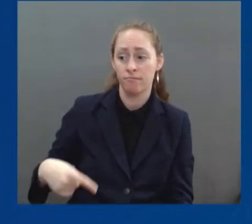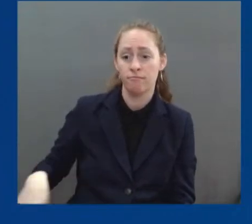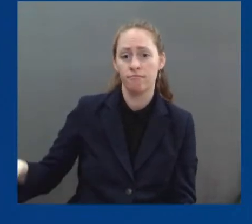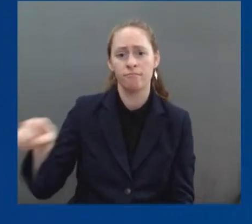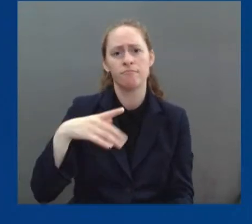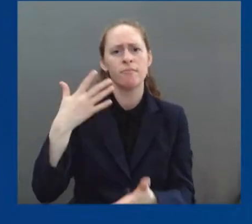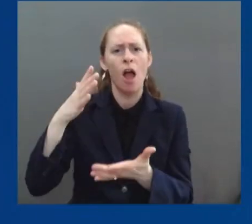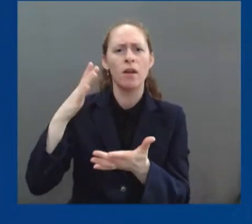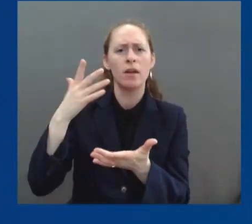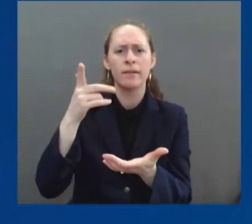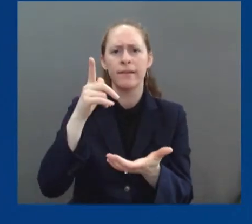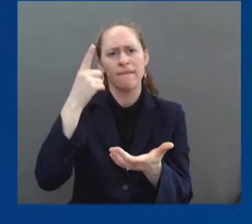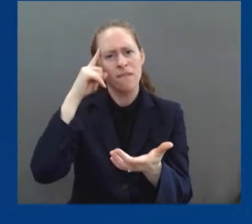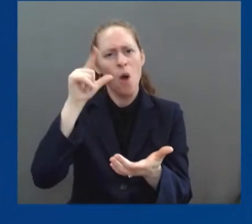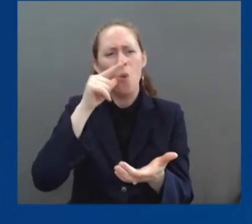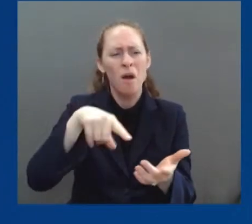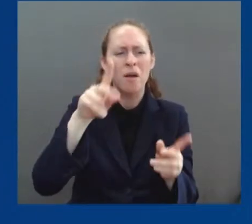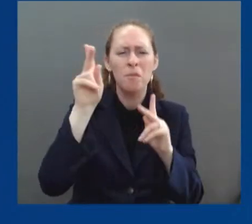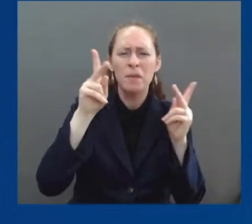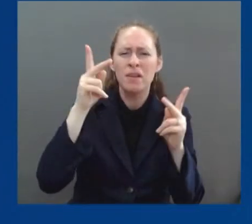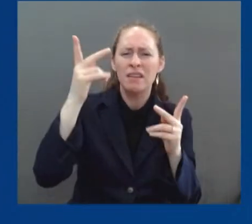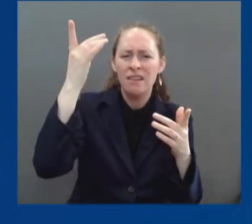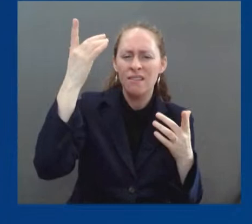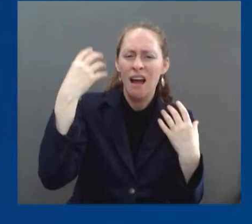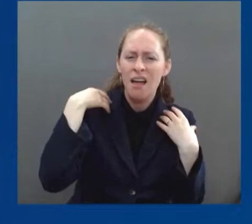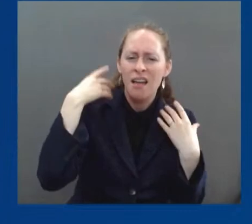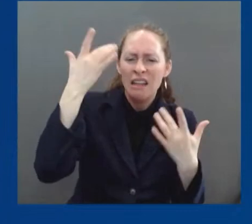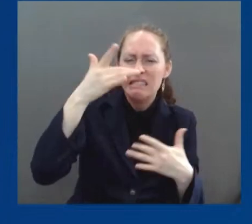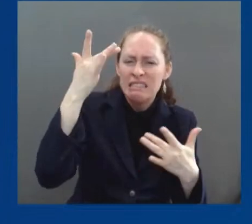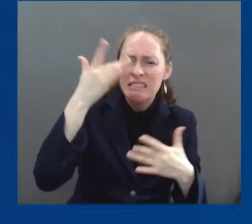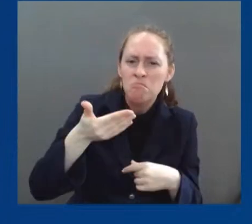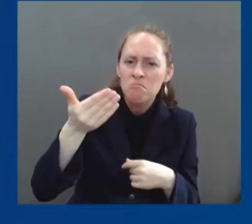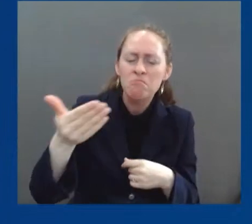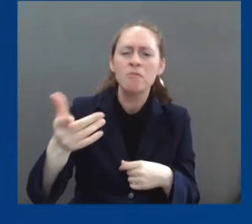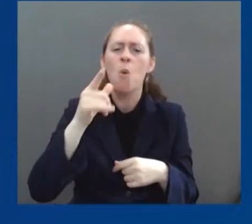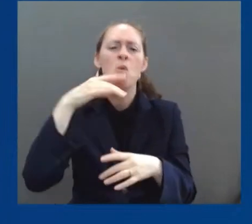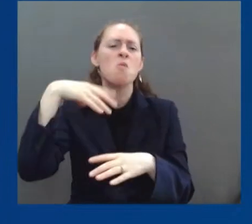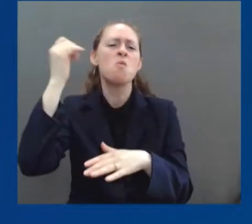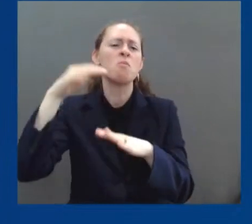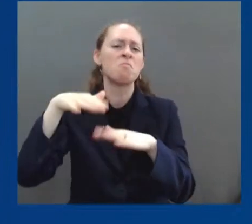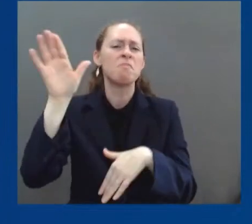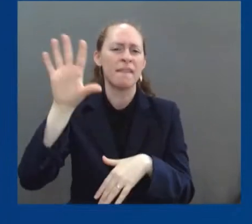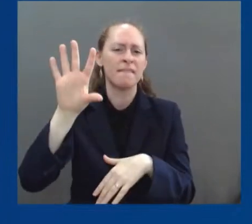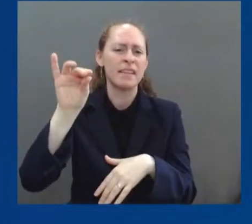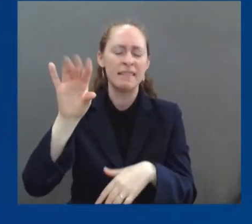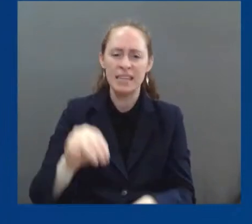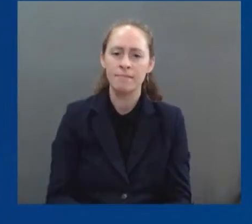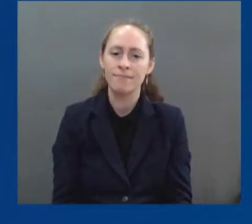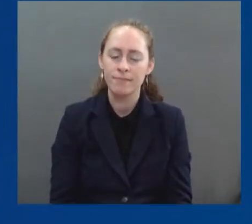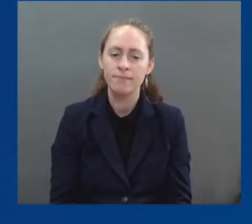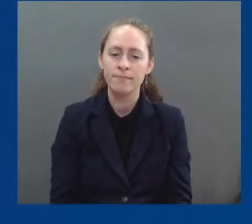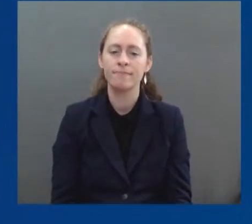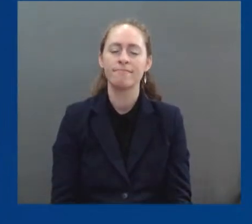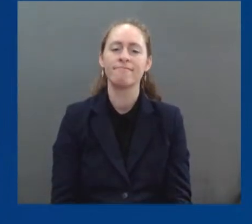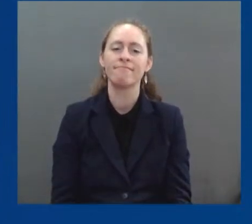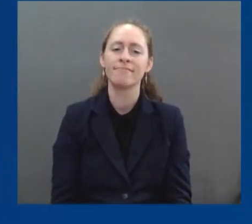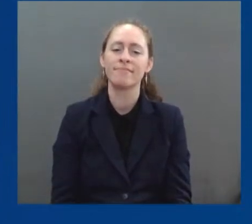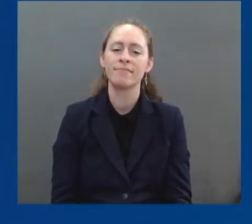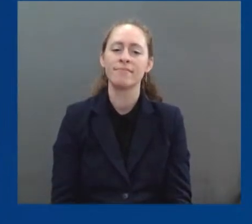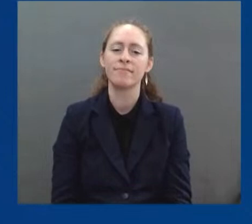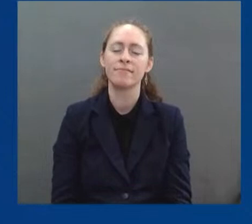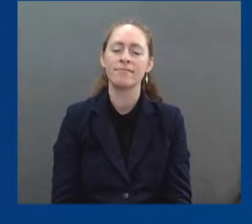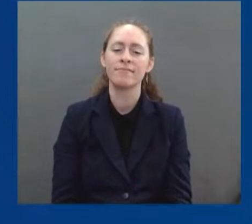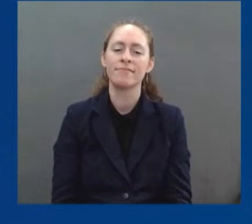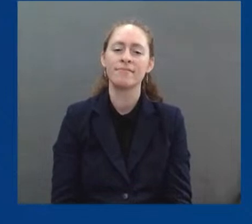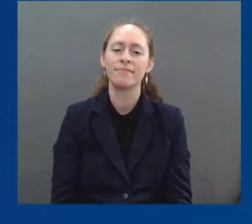do not have sufficient supply if the science dictates that all Americans get boosted sometime later in the year,